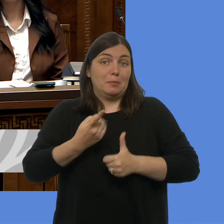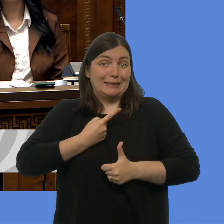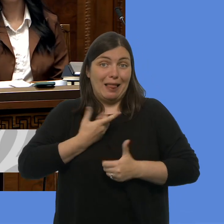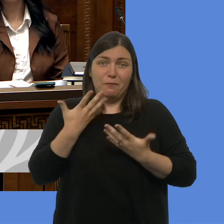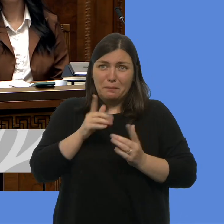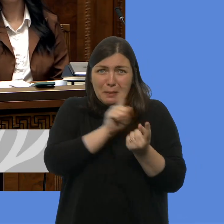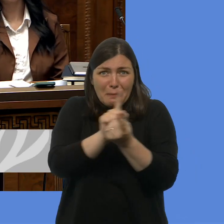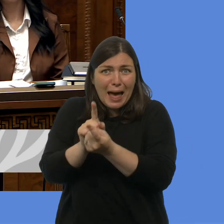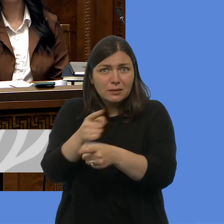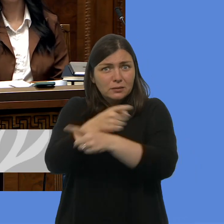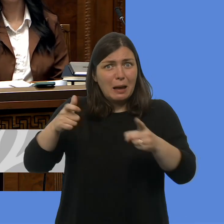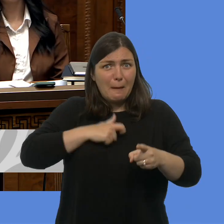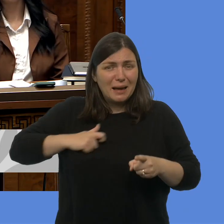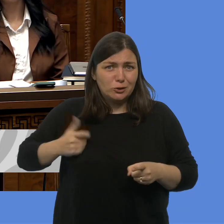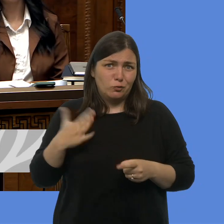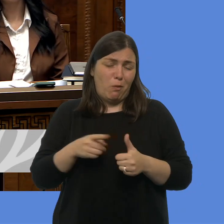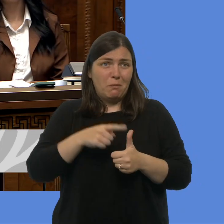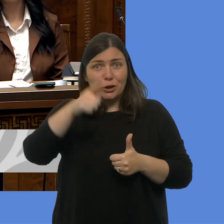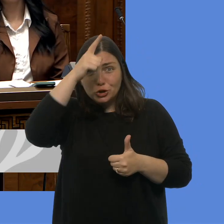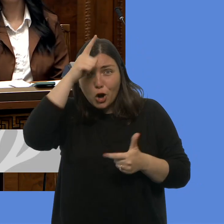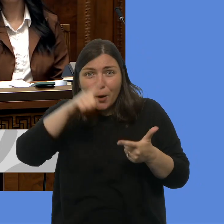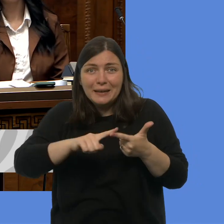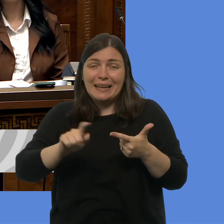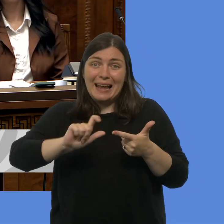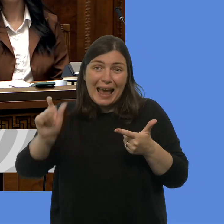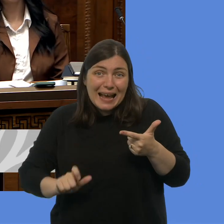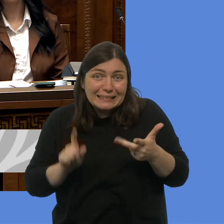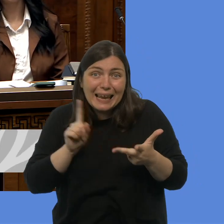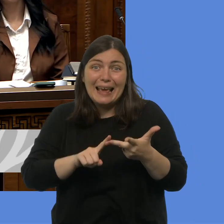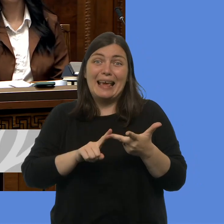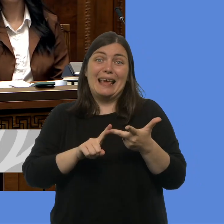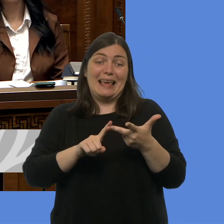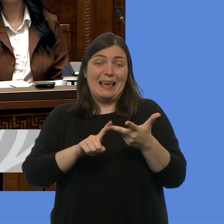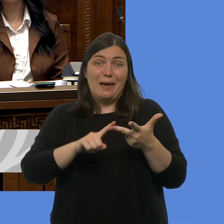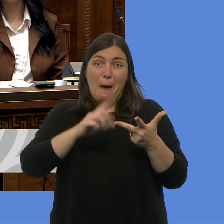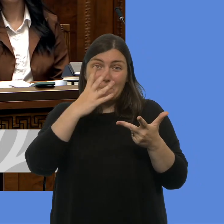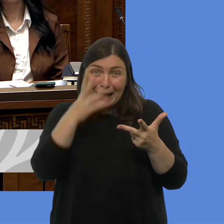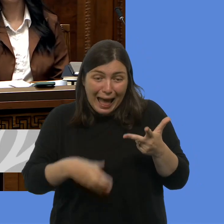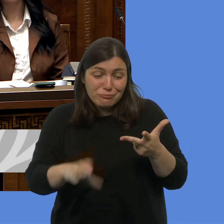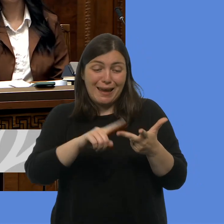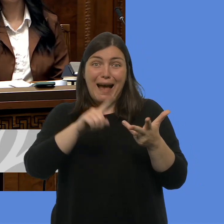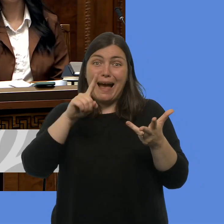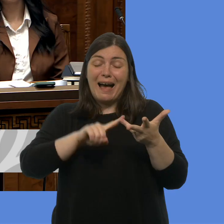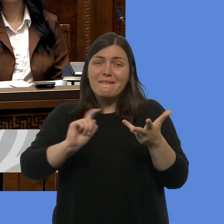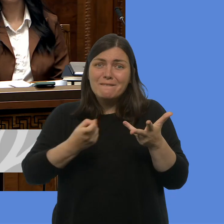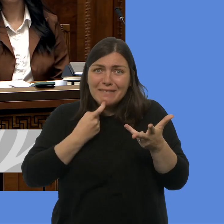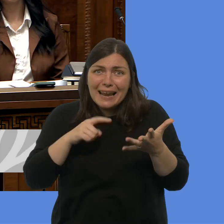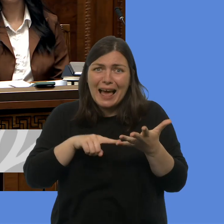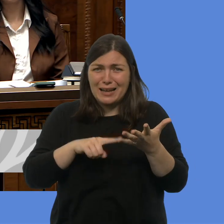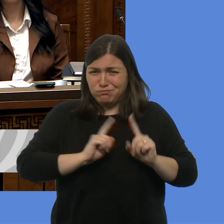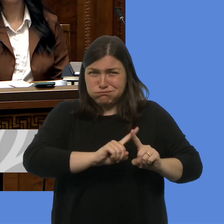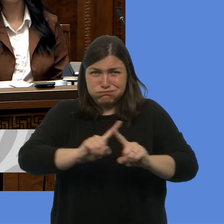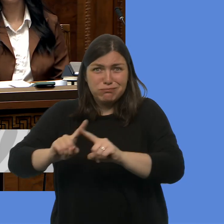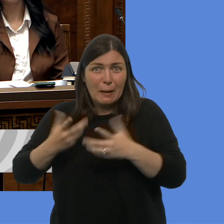Germany, Italy, Bulgaria, Romania, Belgium, Finland, Estonia, as well as the EU Ambassador to Britain,